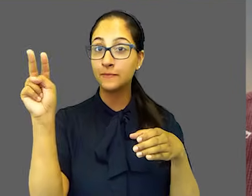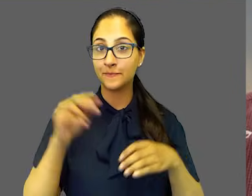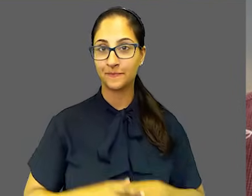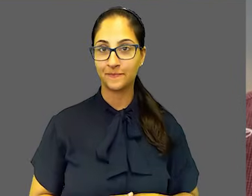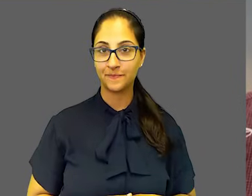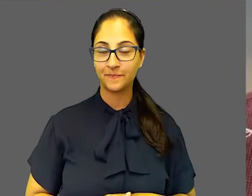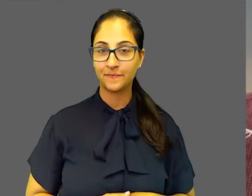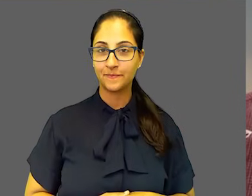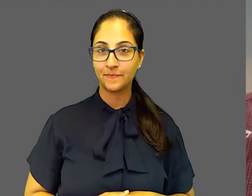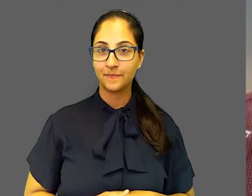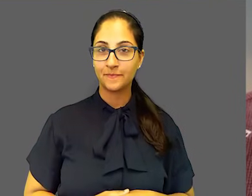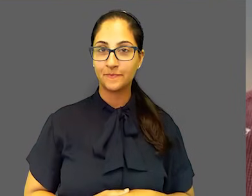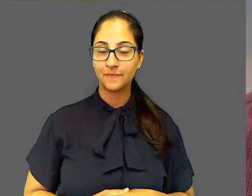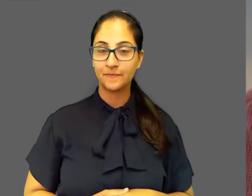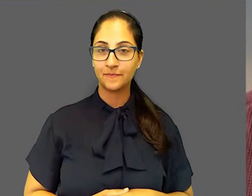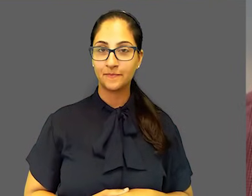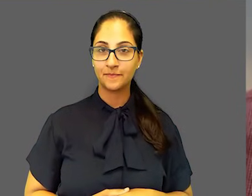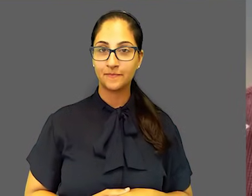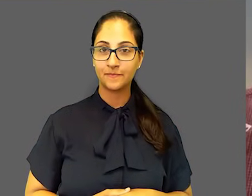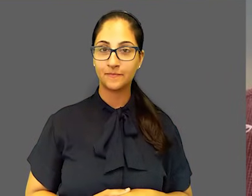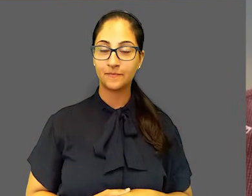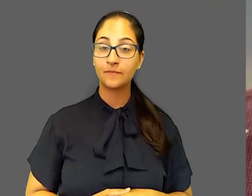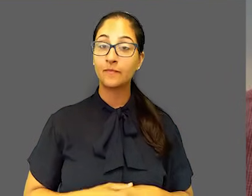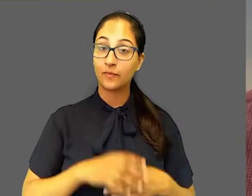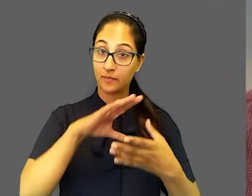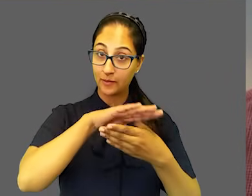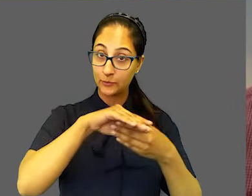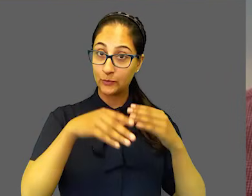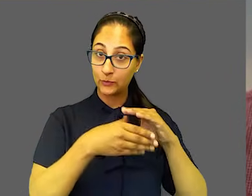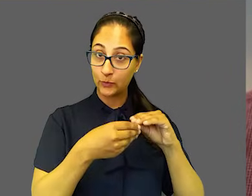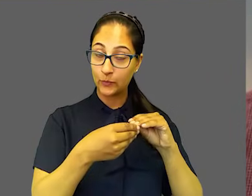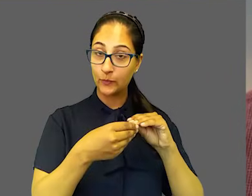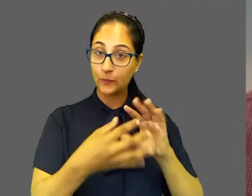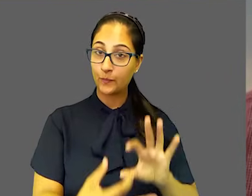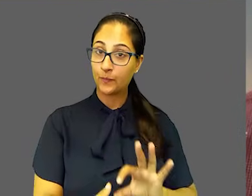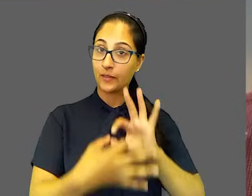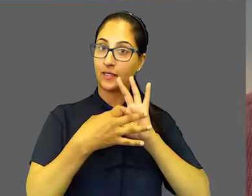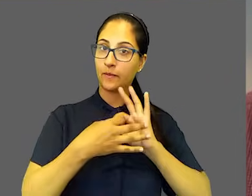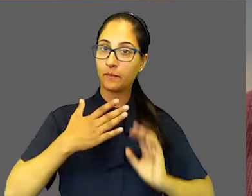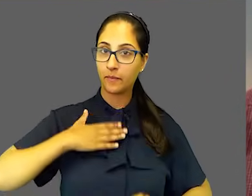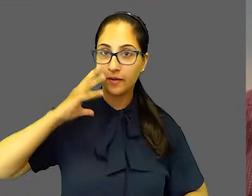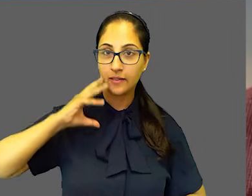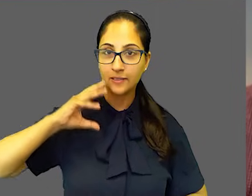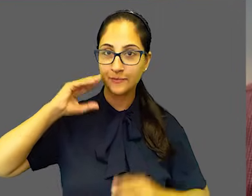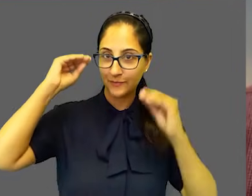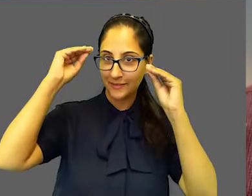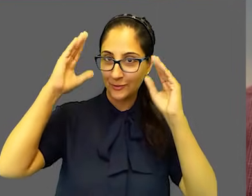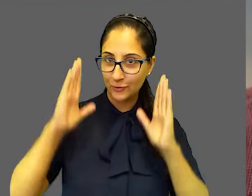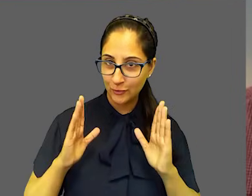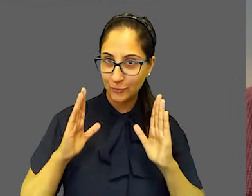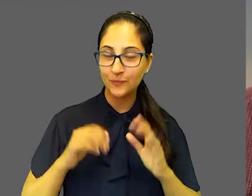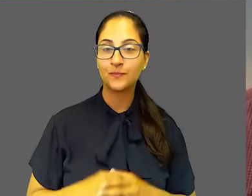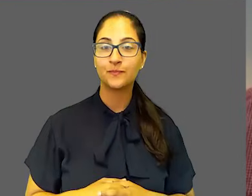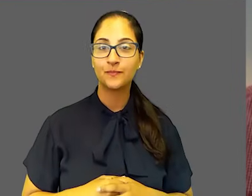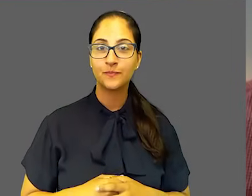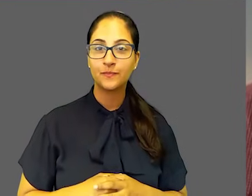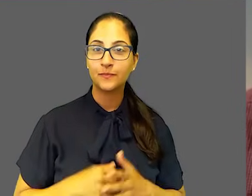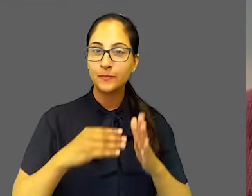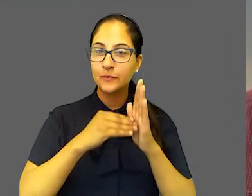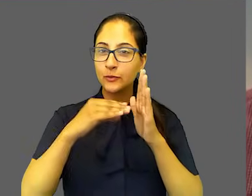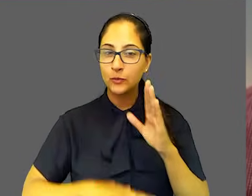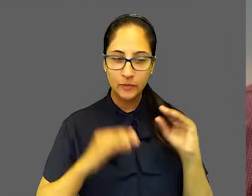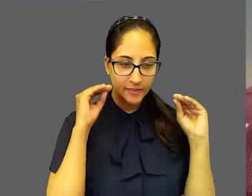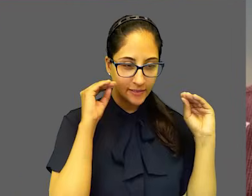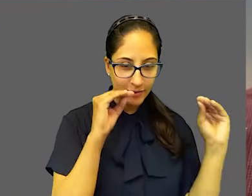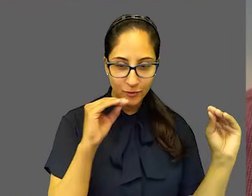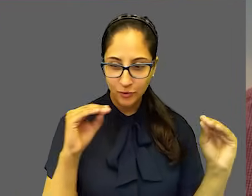represents, all the evidence that I see around me of student learning. When a student is